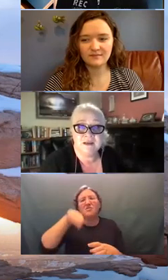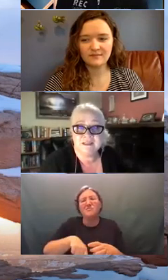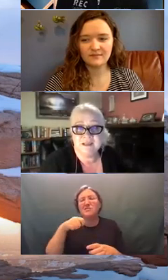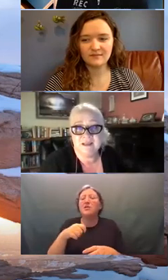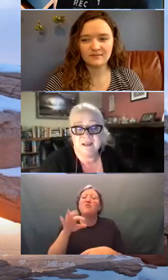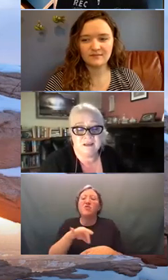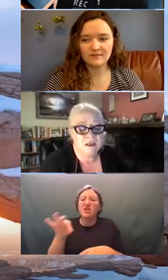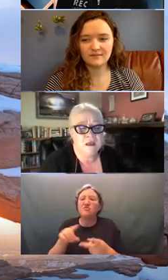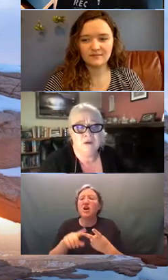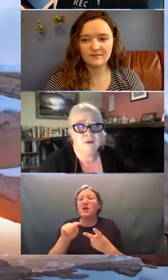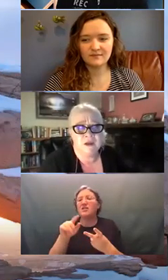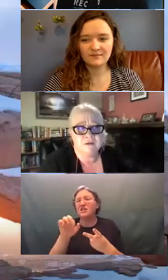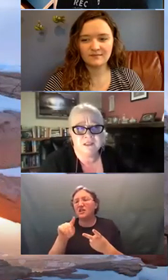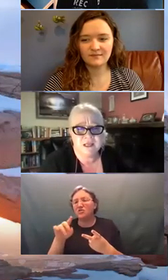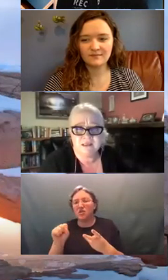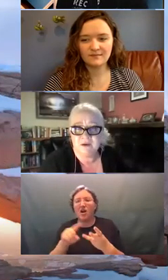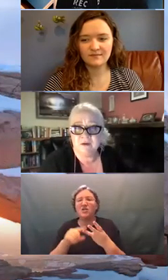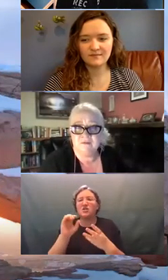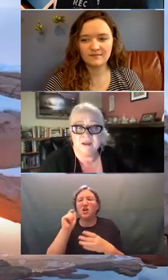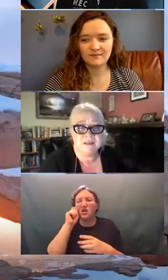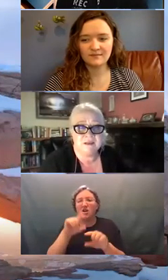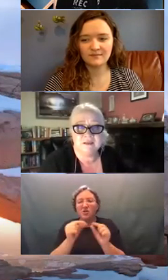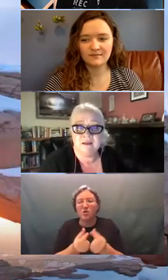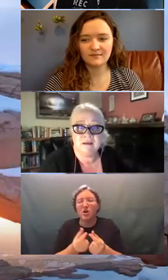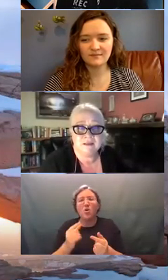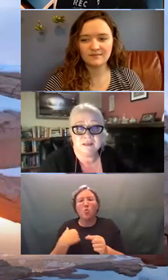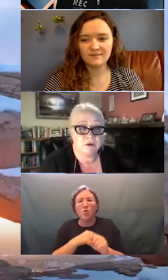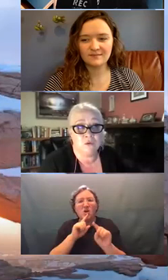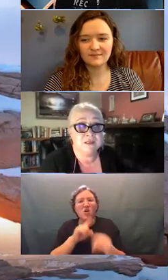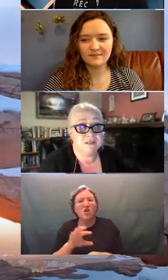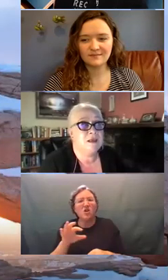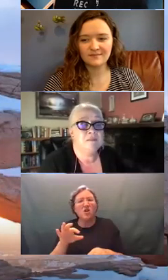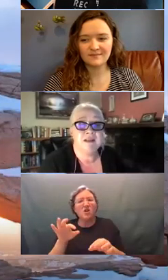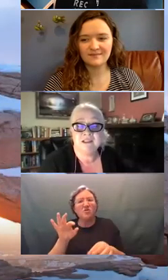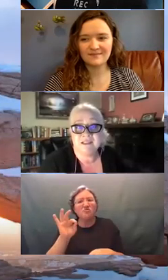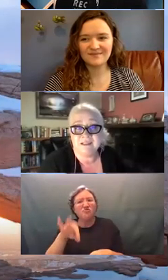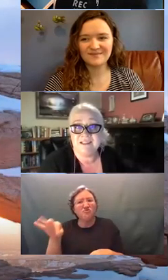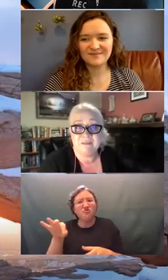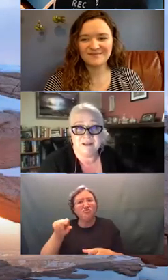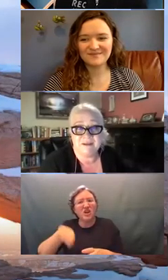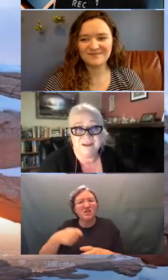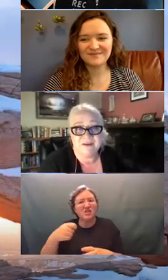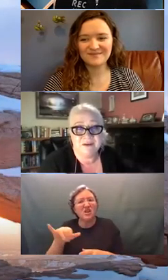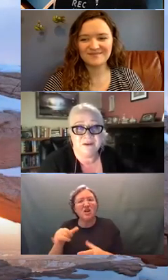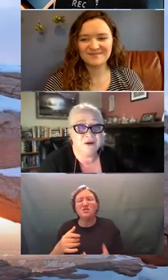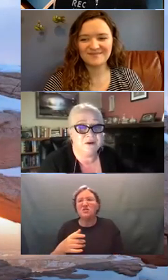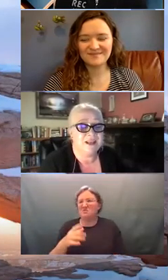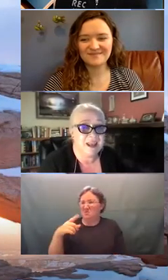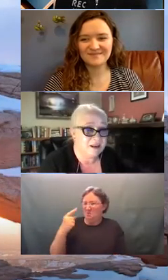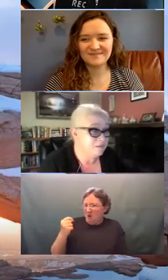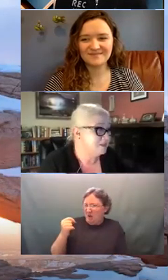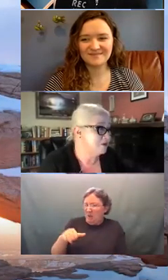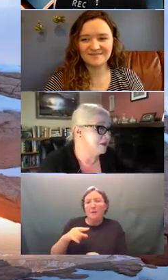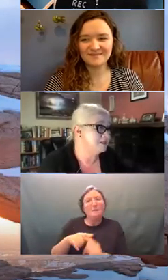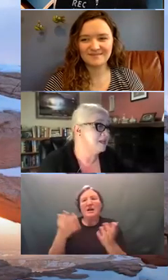onion rings in it. And we go to other states and we order fry sauce and they look at us like we're crazy, but it's just a staple around here. You can order it at